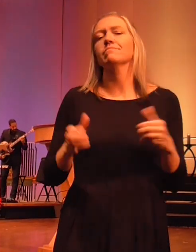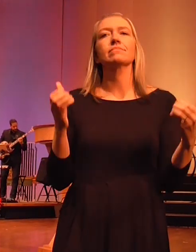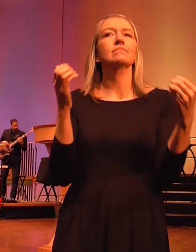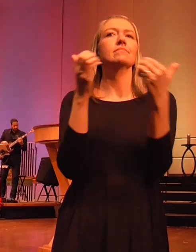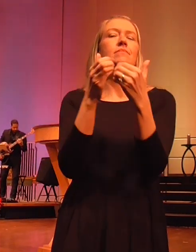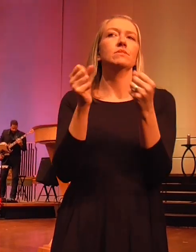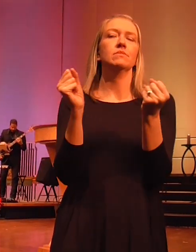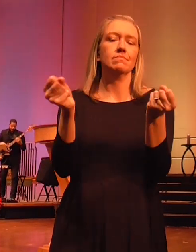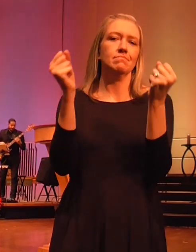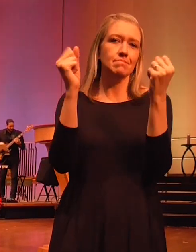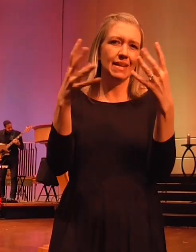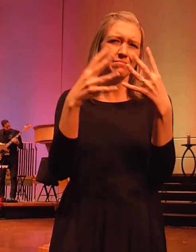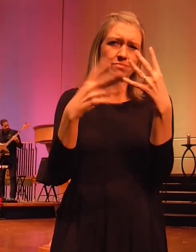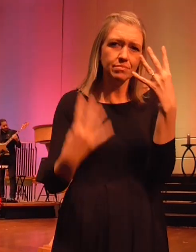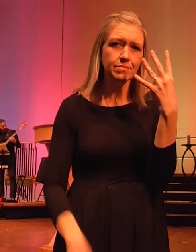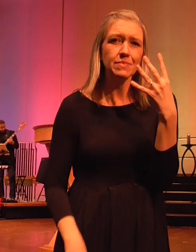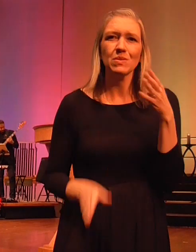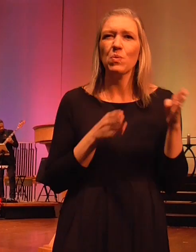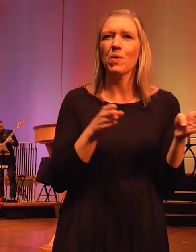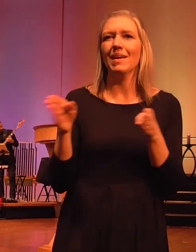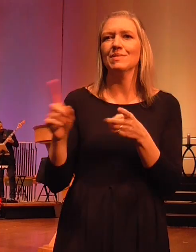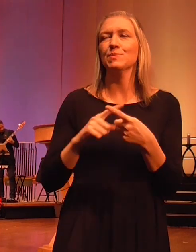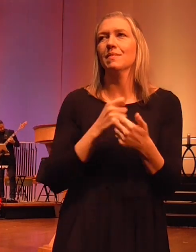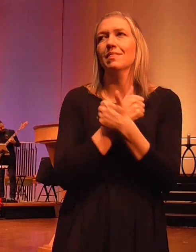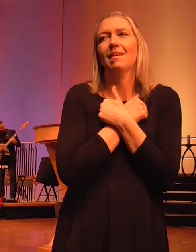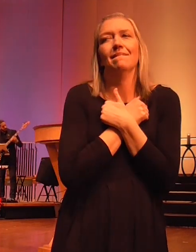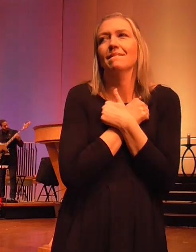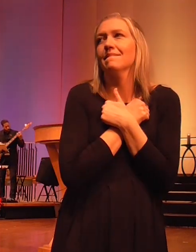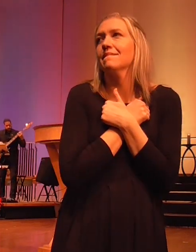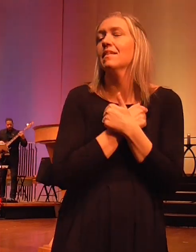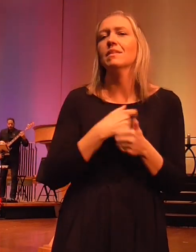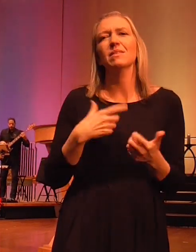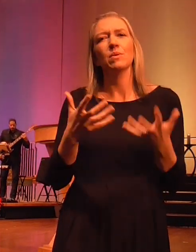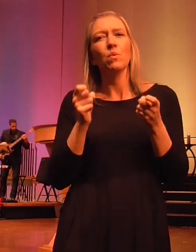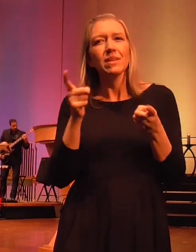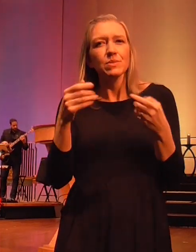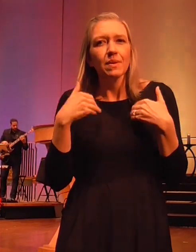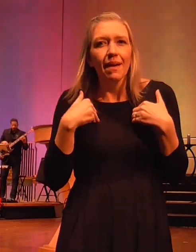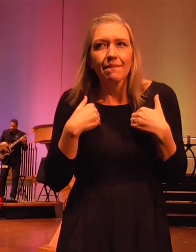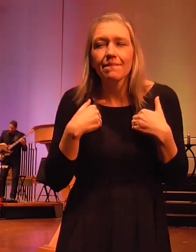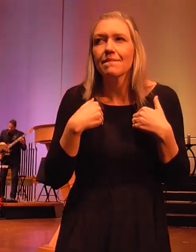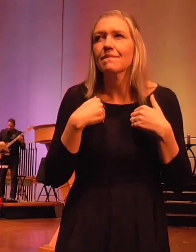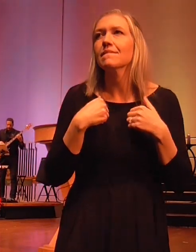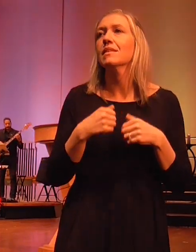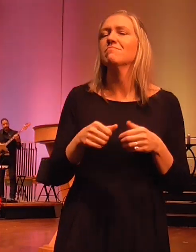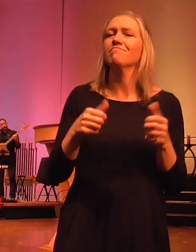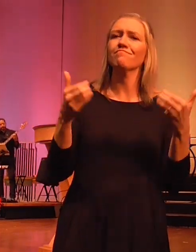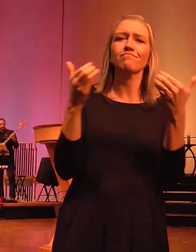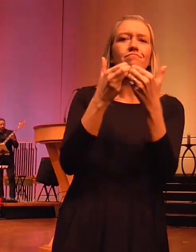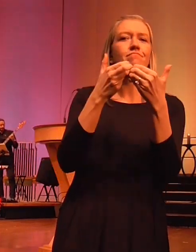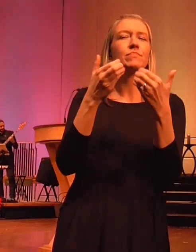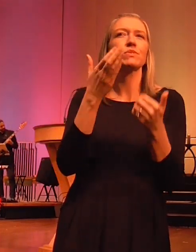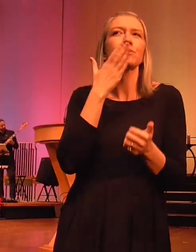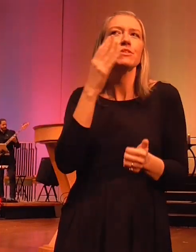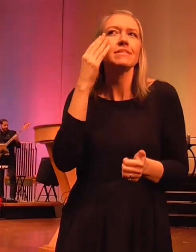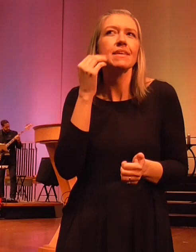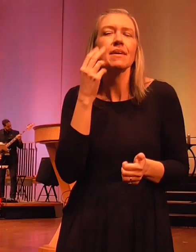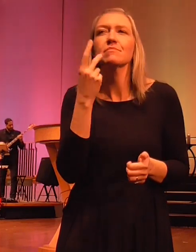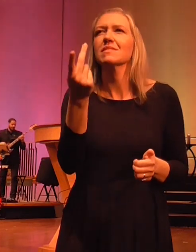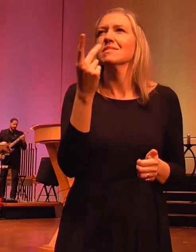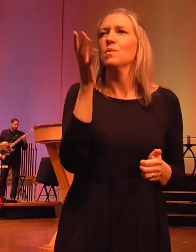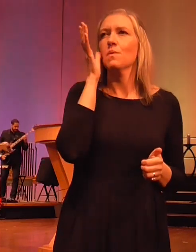the infinite possible ways to love you. I want you to have it. Here's to the good times we